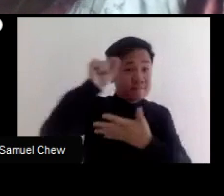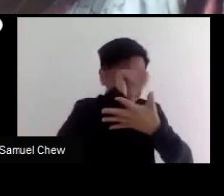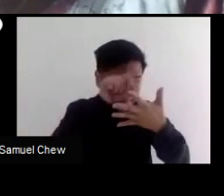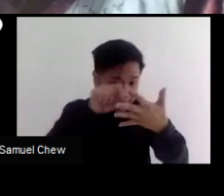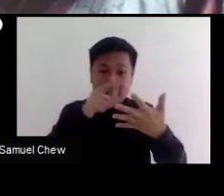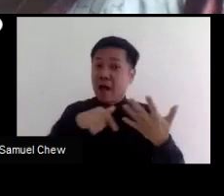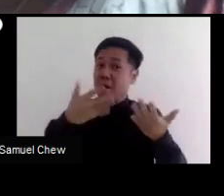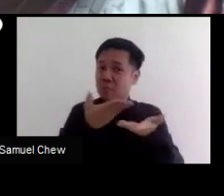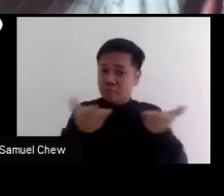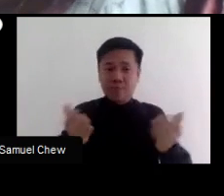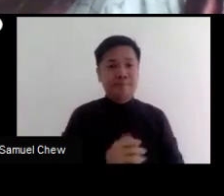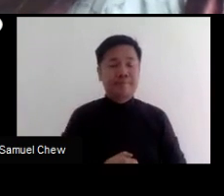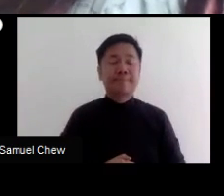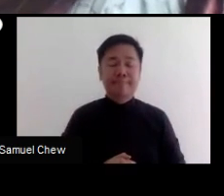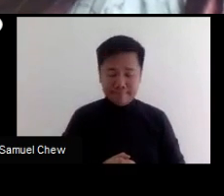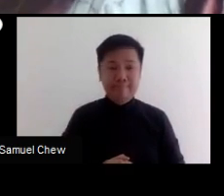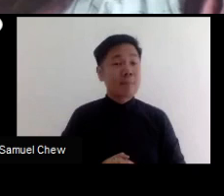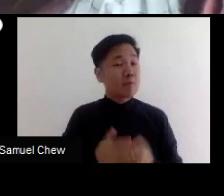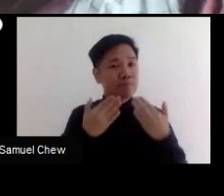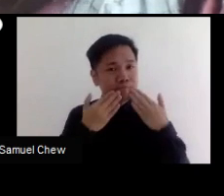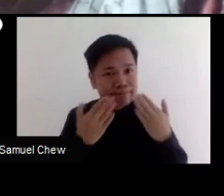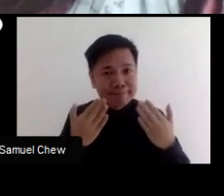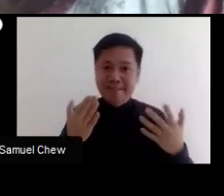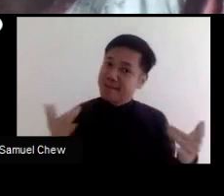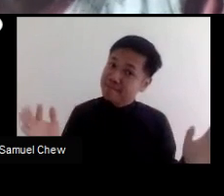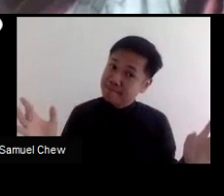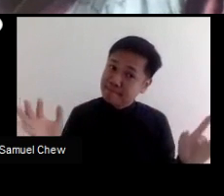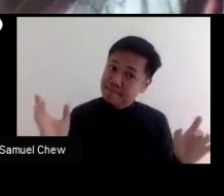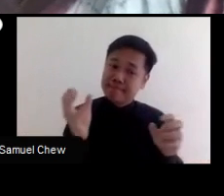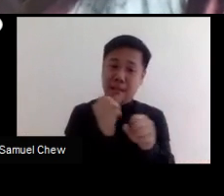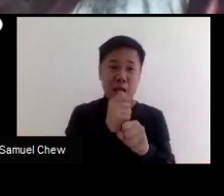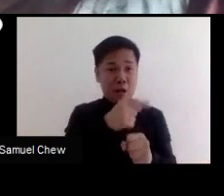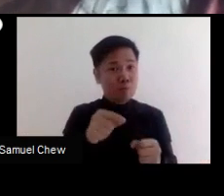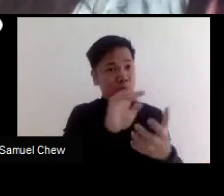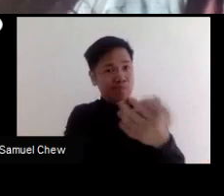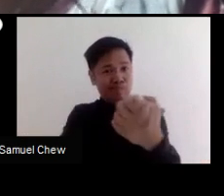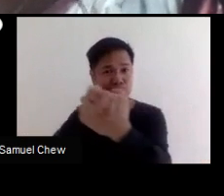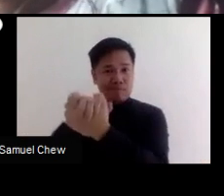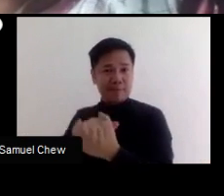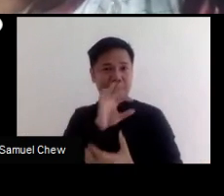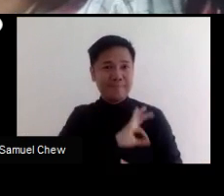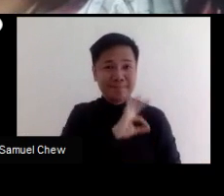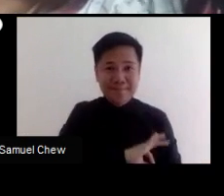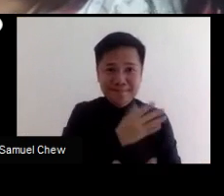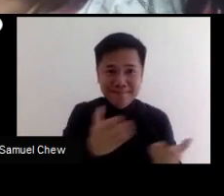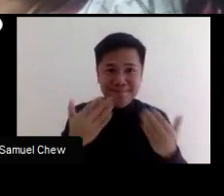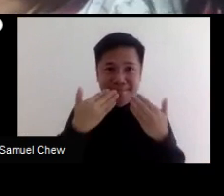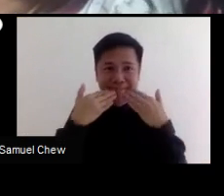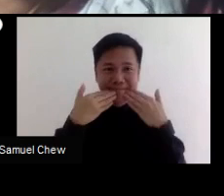would like to end my speech. I hope for a fruitful session. Thank you, Madam Chair.